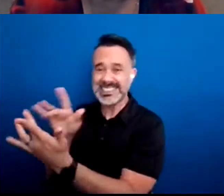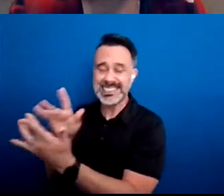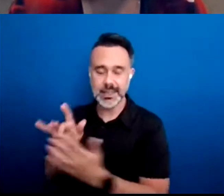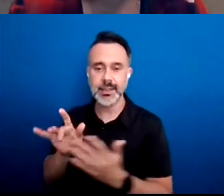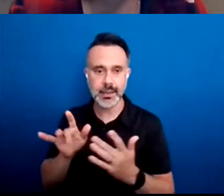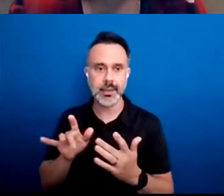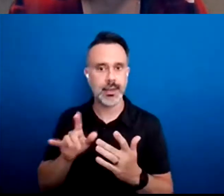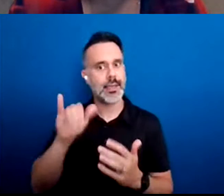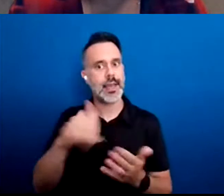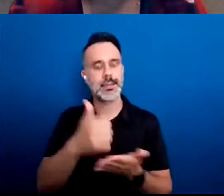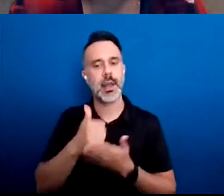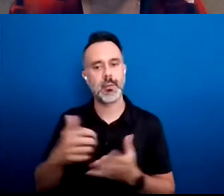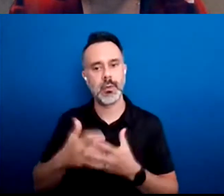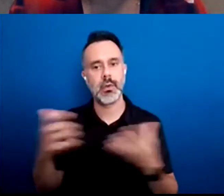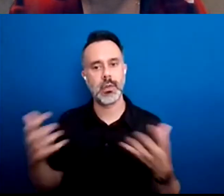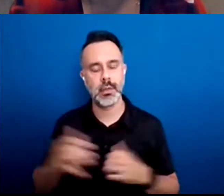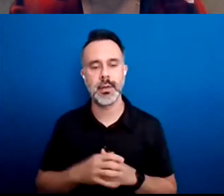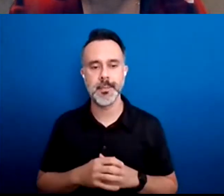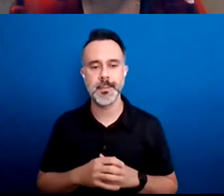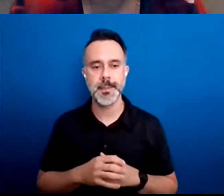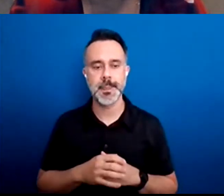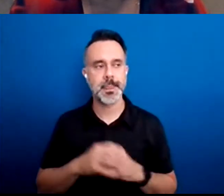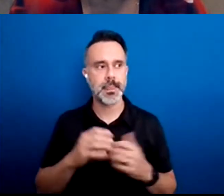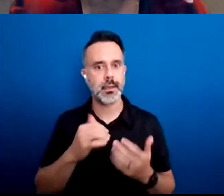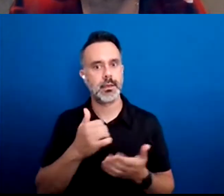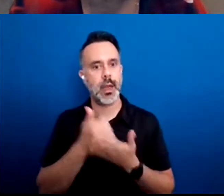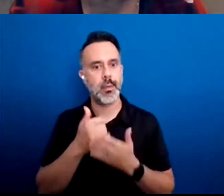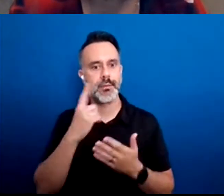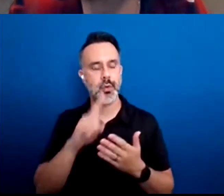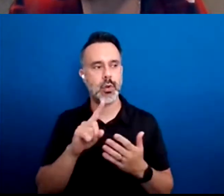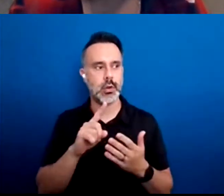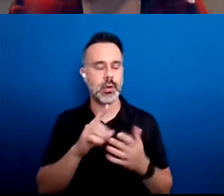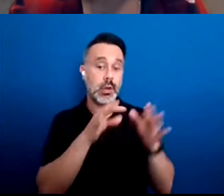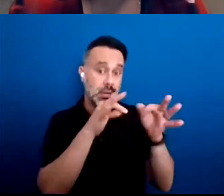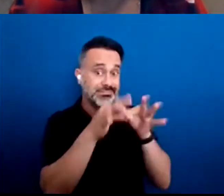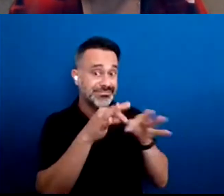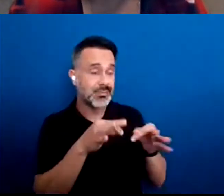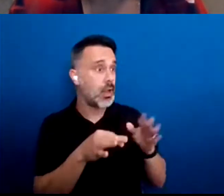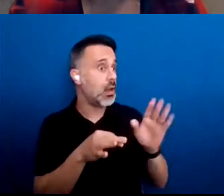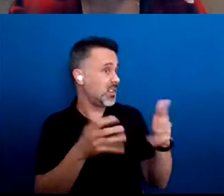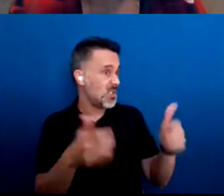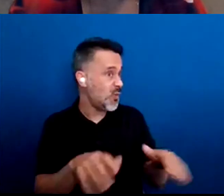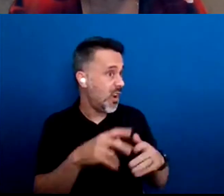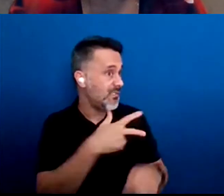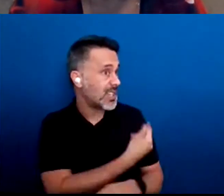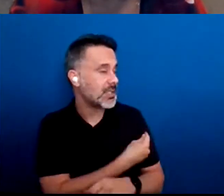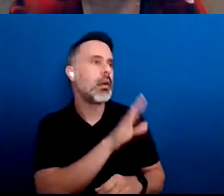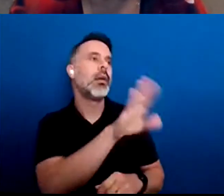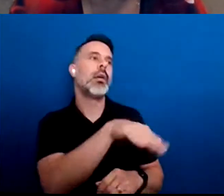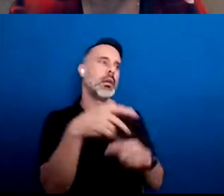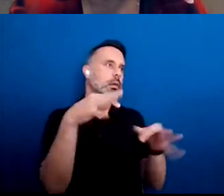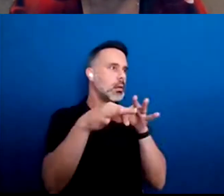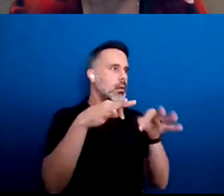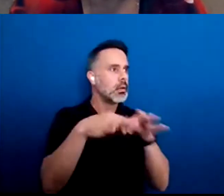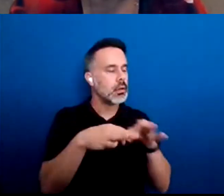helpful in getting people to overcome either their hesitancy or to overcome their barriers. Some people are